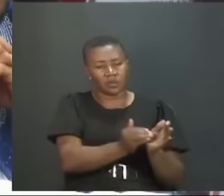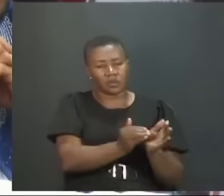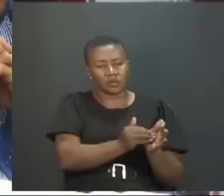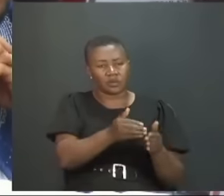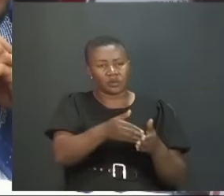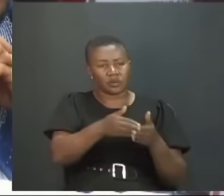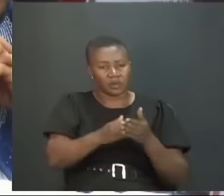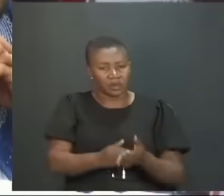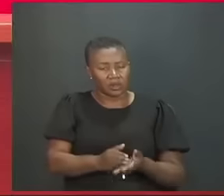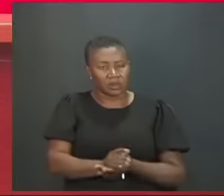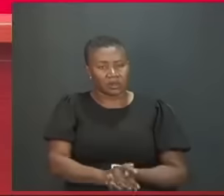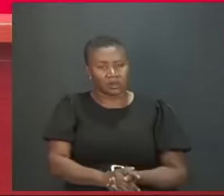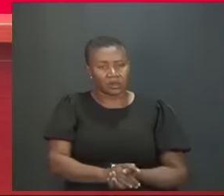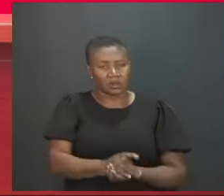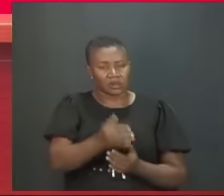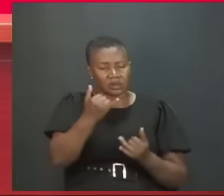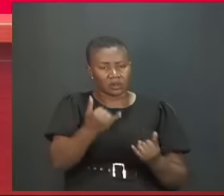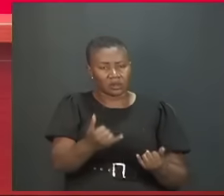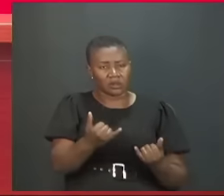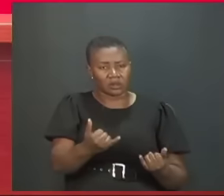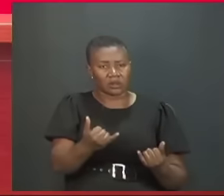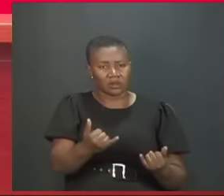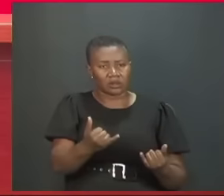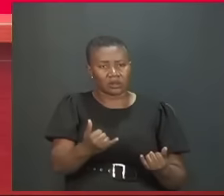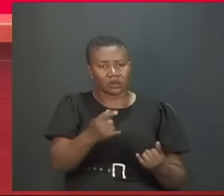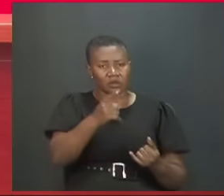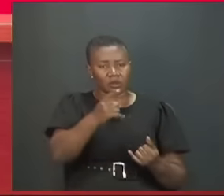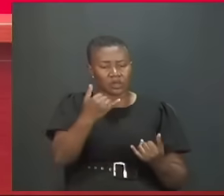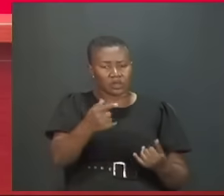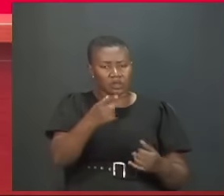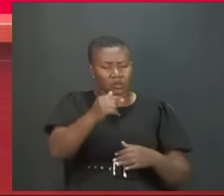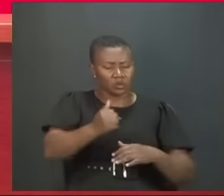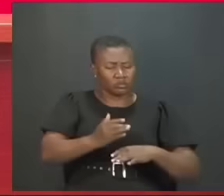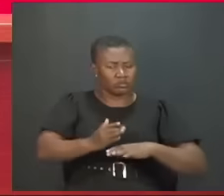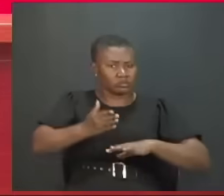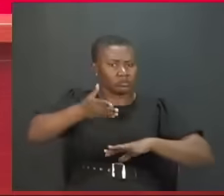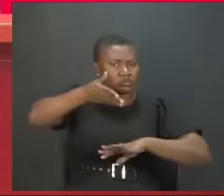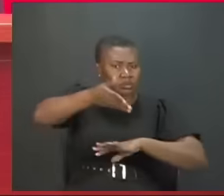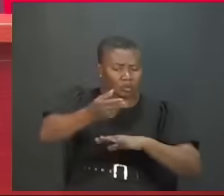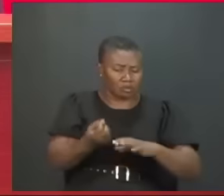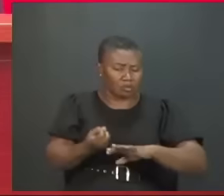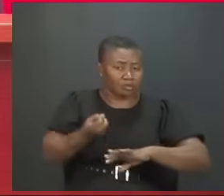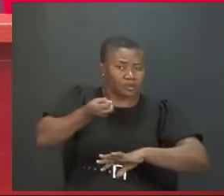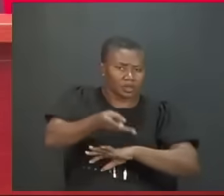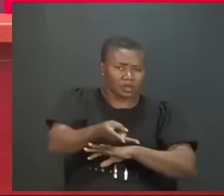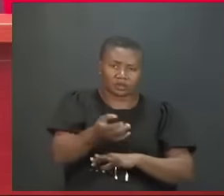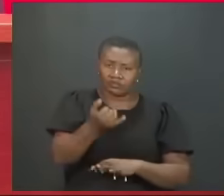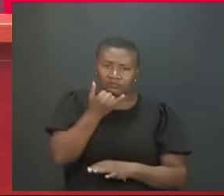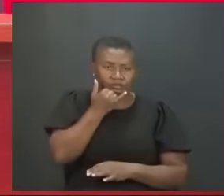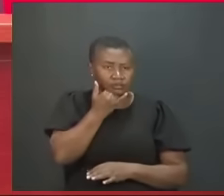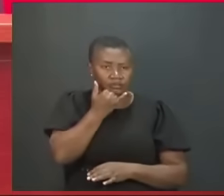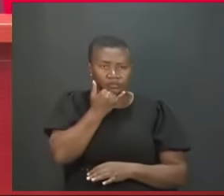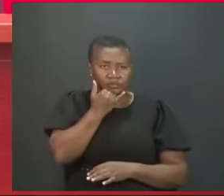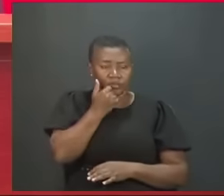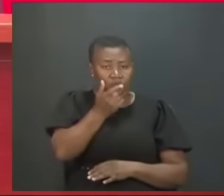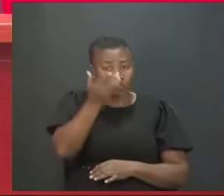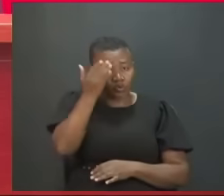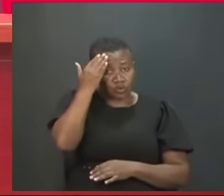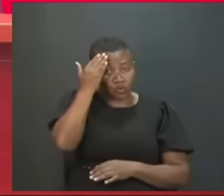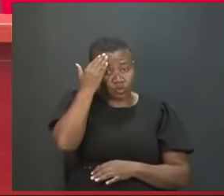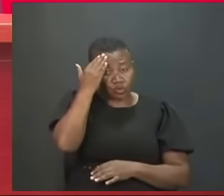are now going far beyond bounds. You know the tools